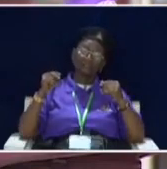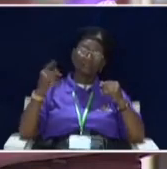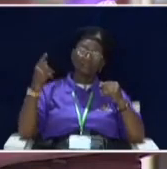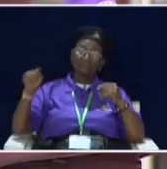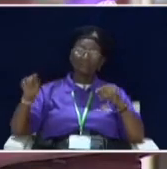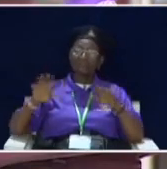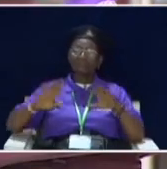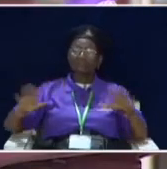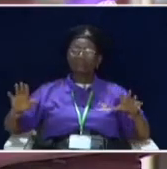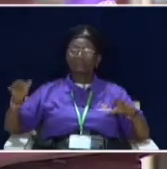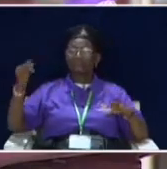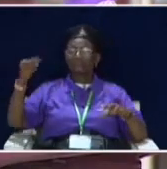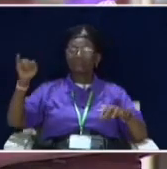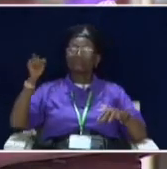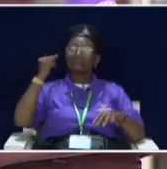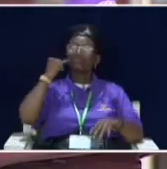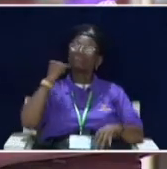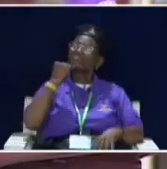children of Israel.